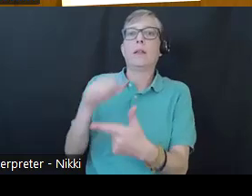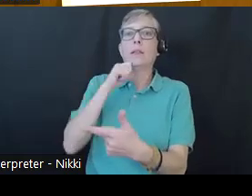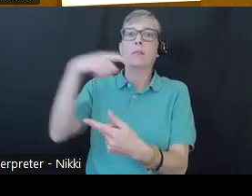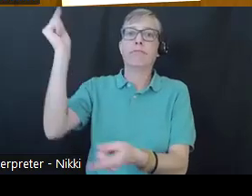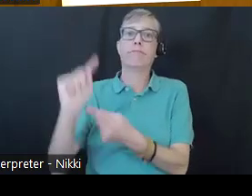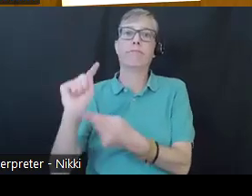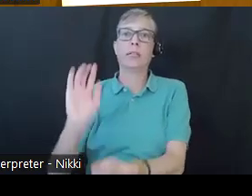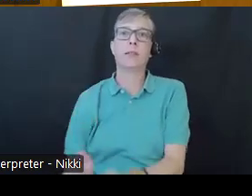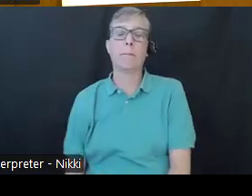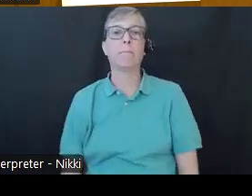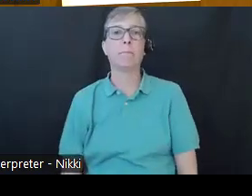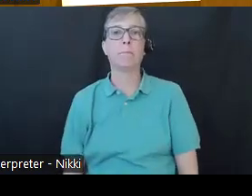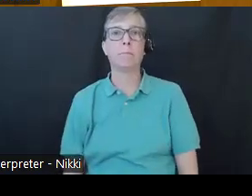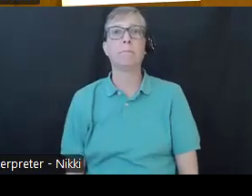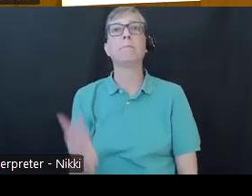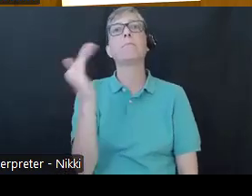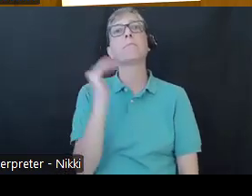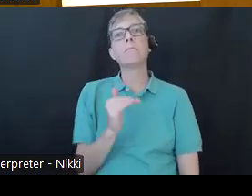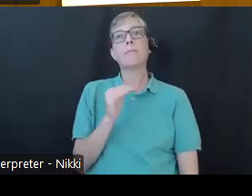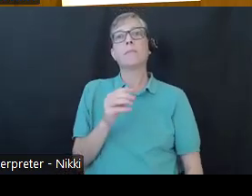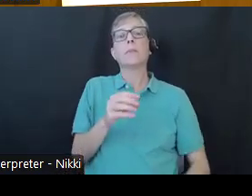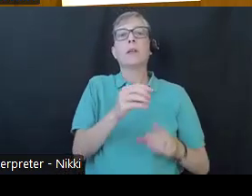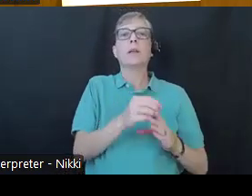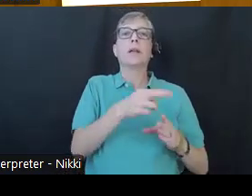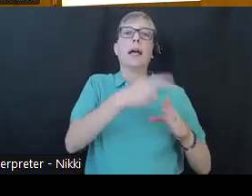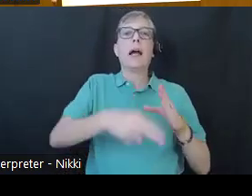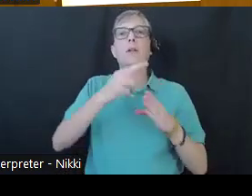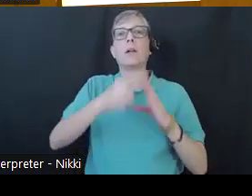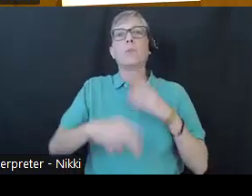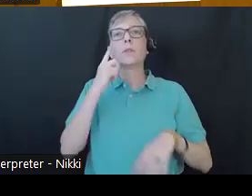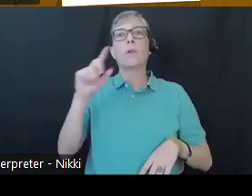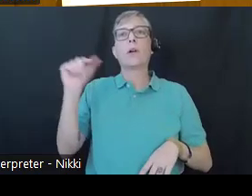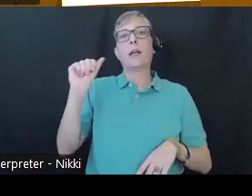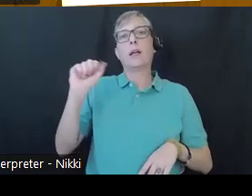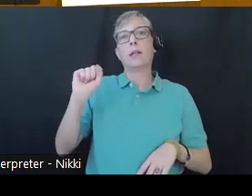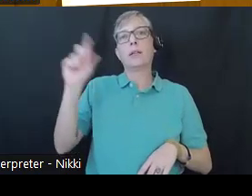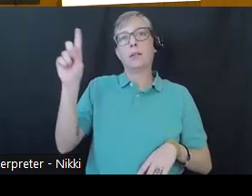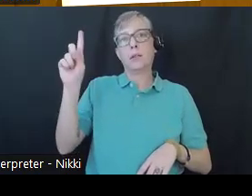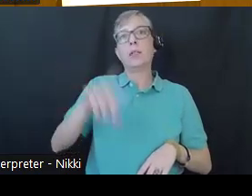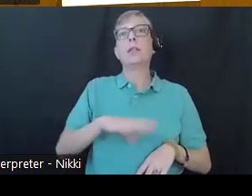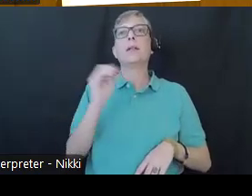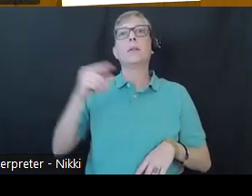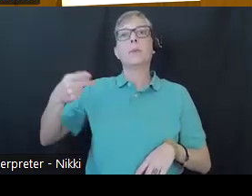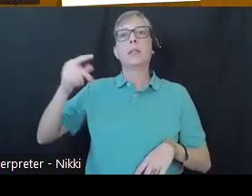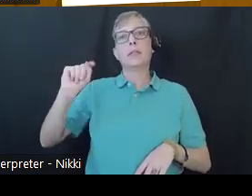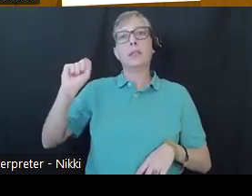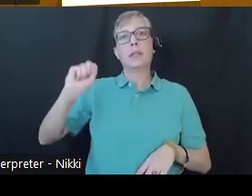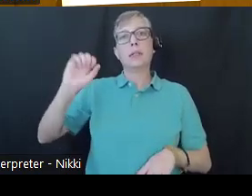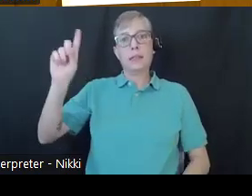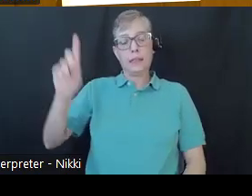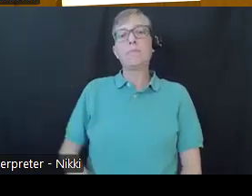What about outcomes of acute stress disorder and PTSD? This is another challenge.